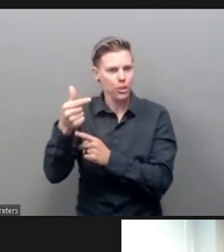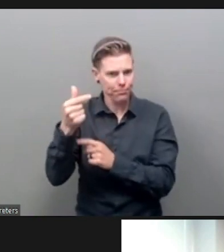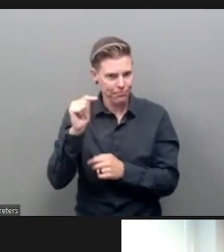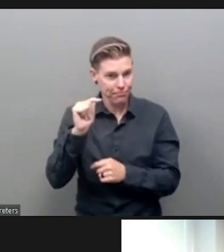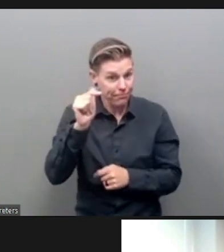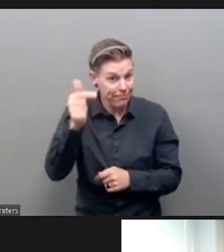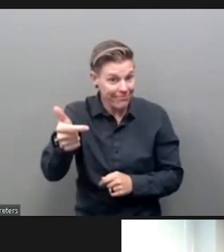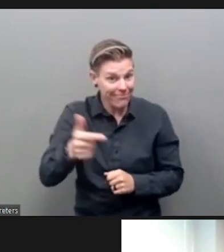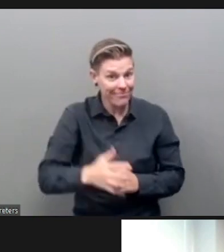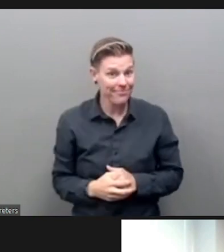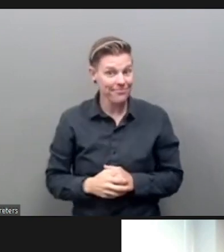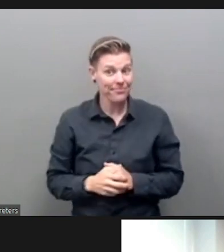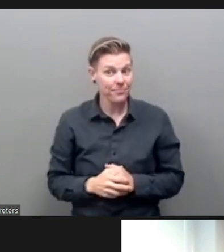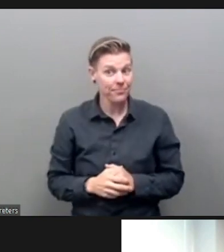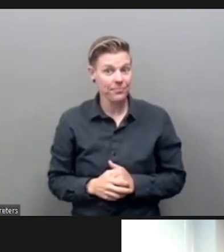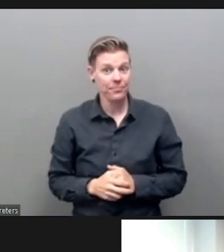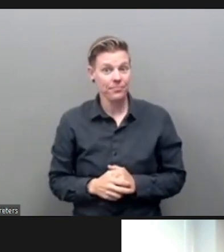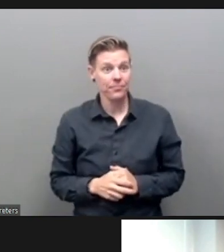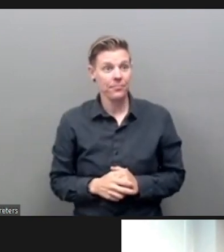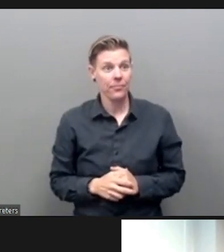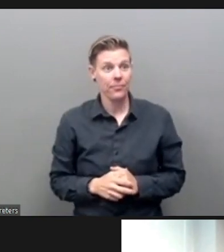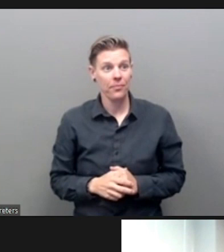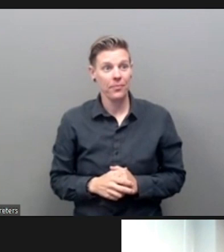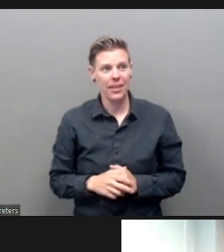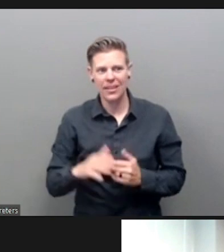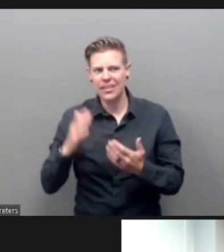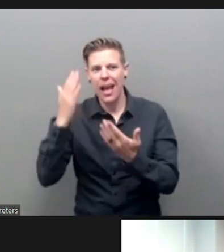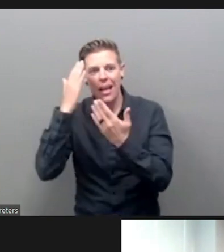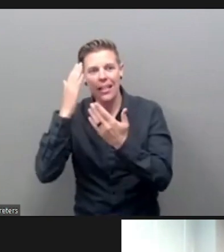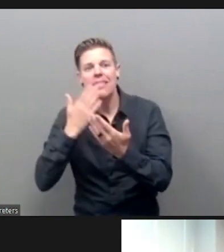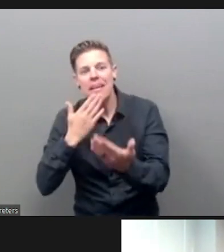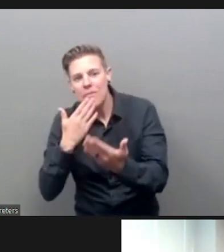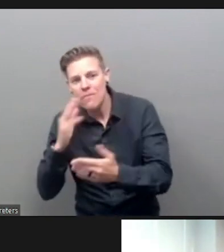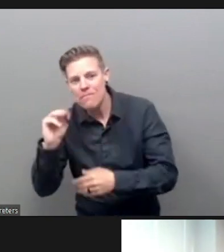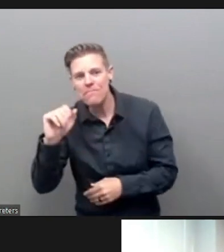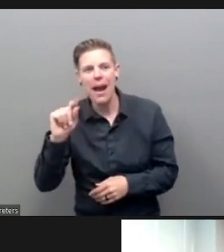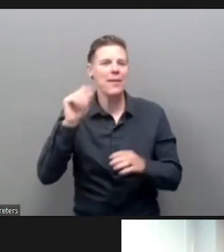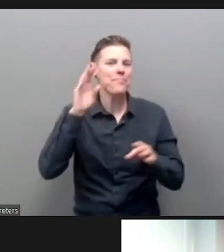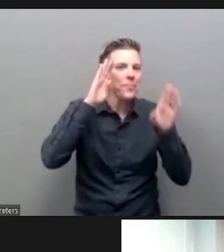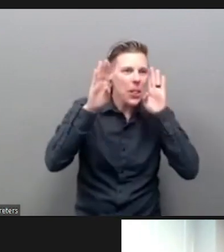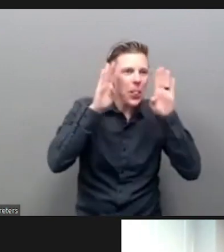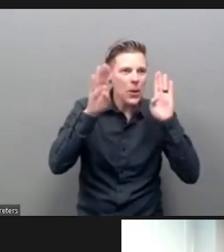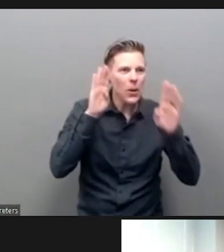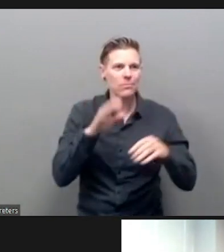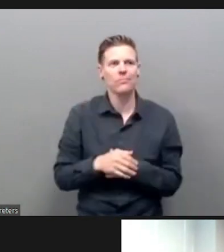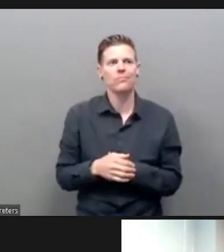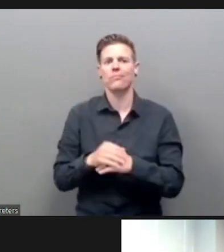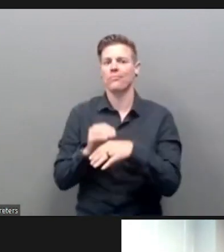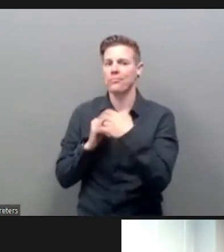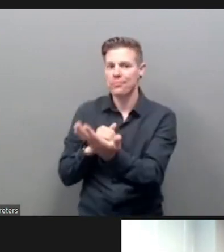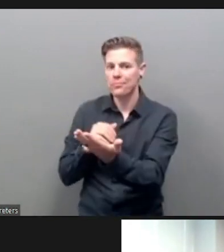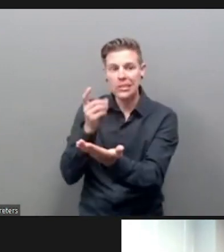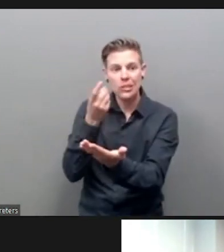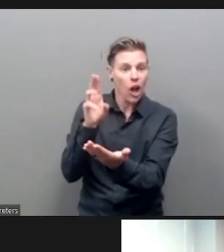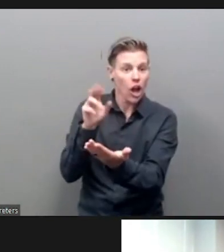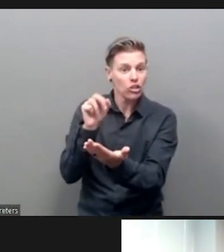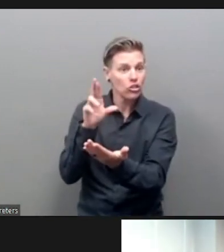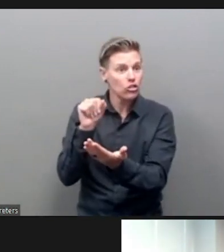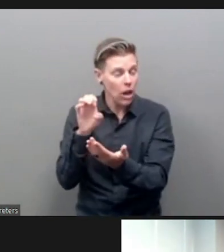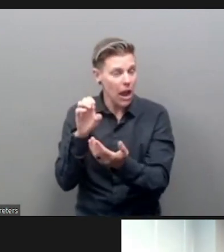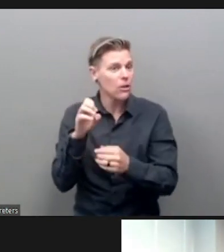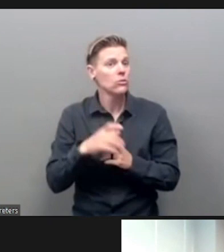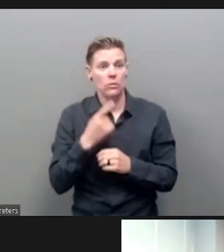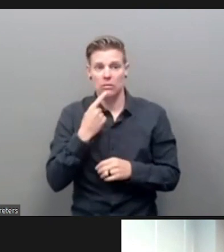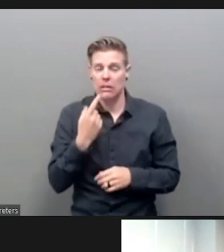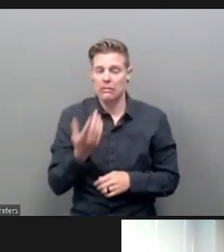unmuted. Thank you, Matt. Thanks, everyone. Dr. Spice, as you mentioned, the last time the state had crisis standards of care was